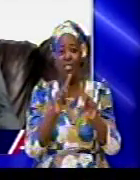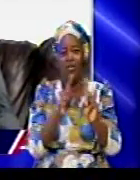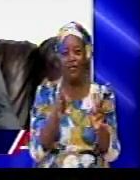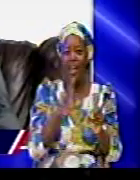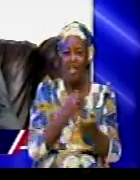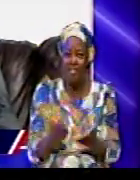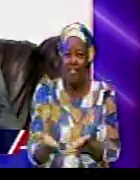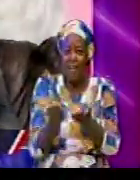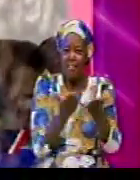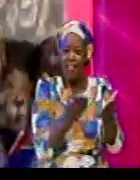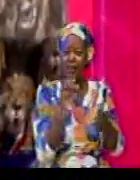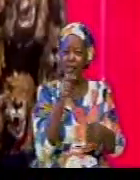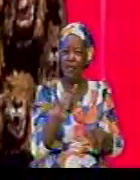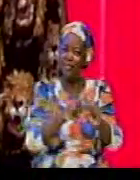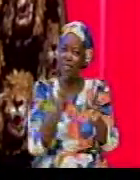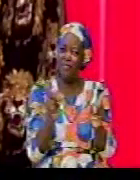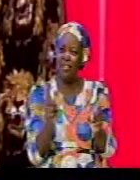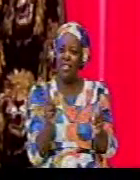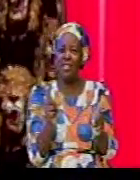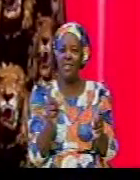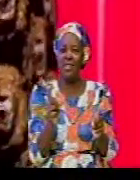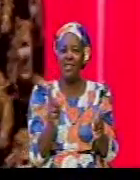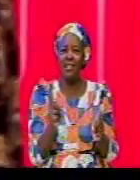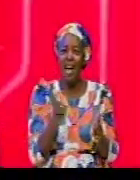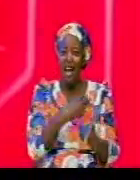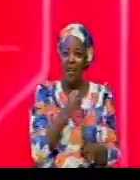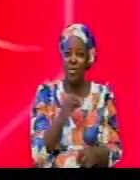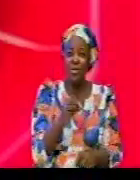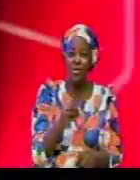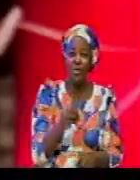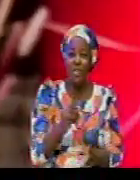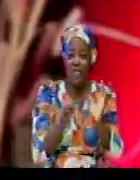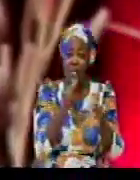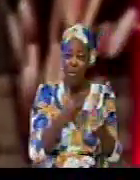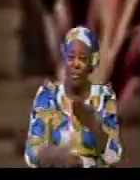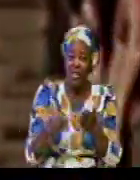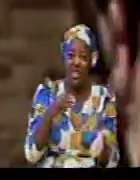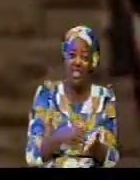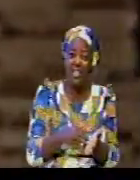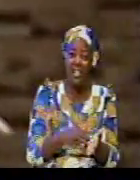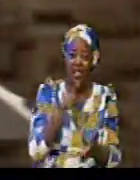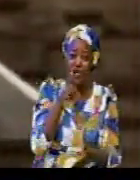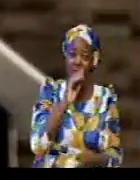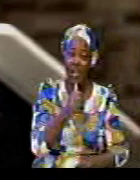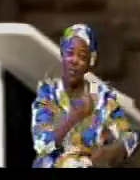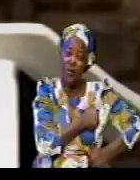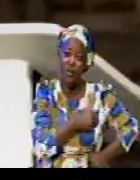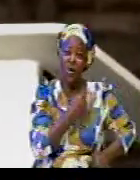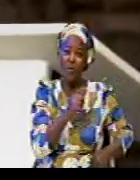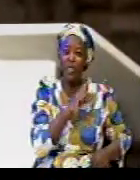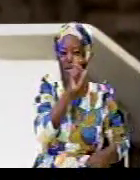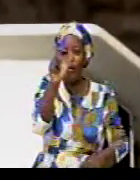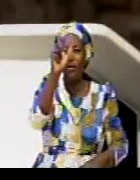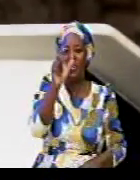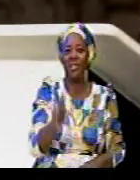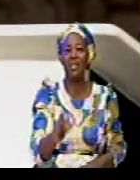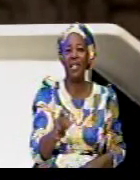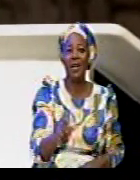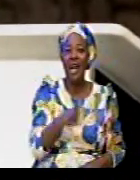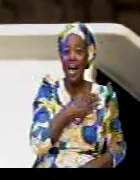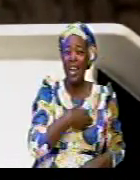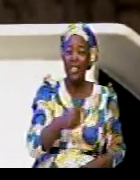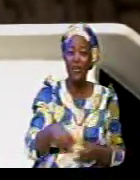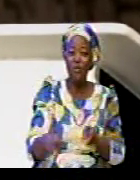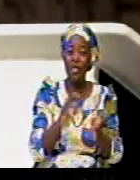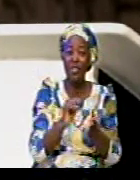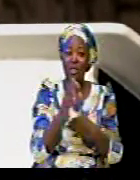different. He looks different. He carries himself different. But so, if you're born